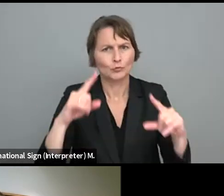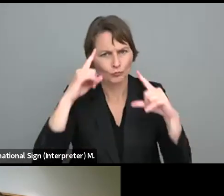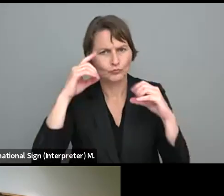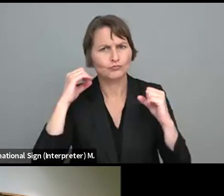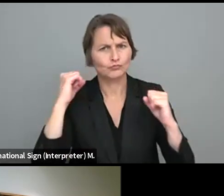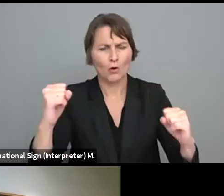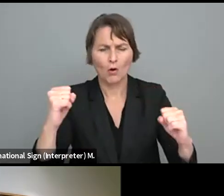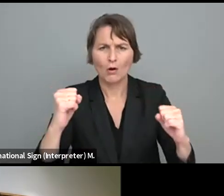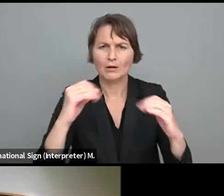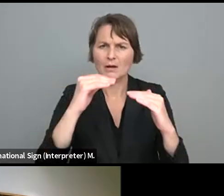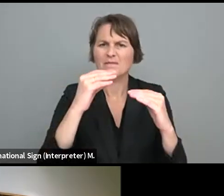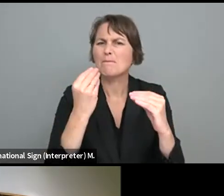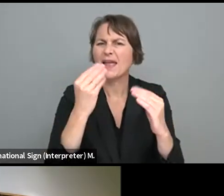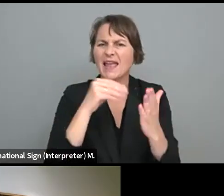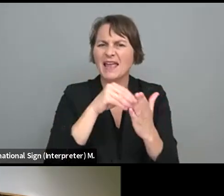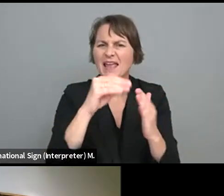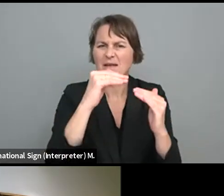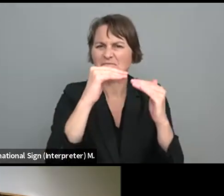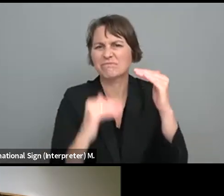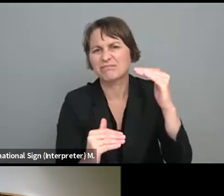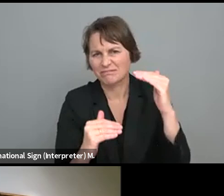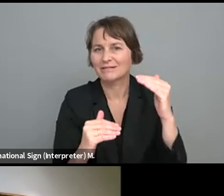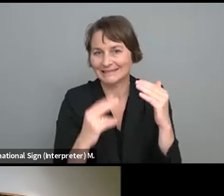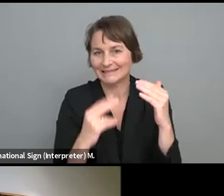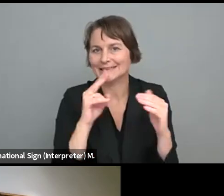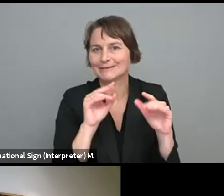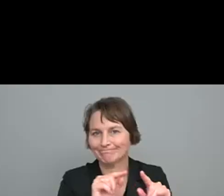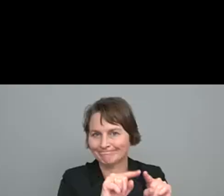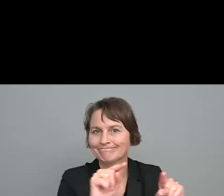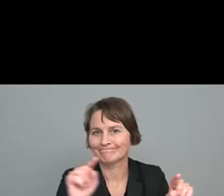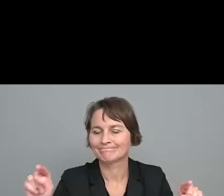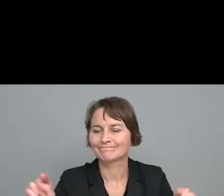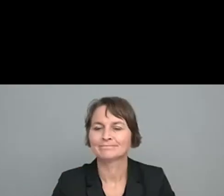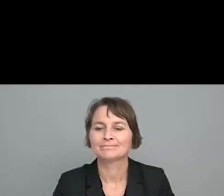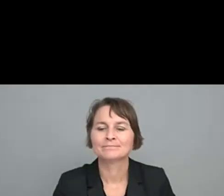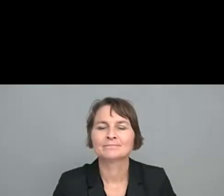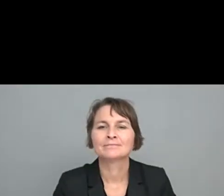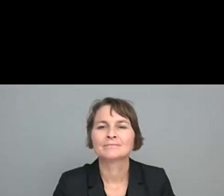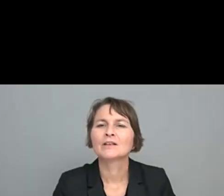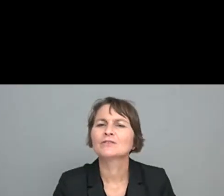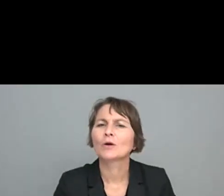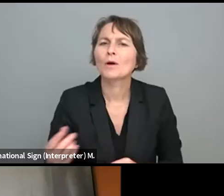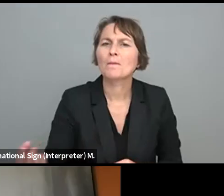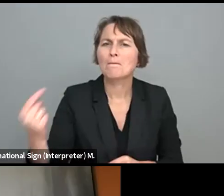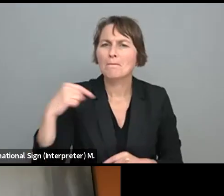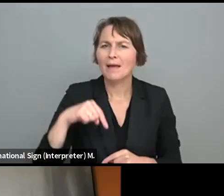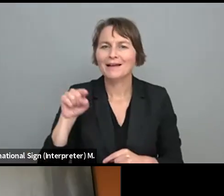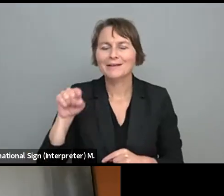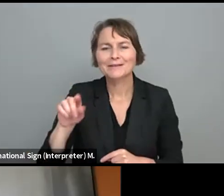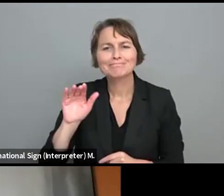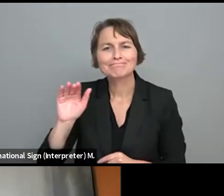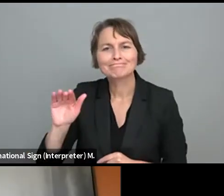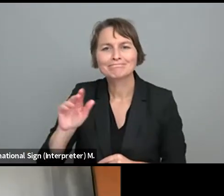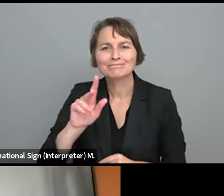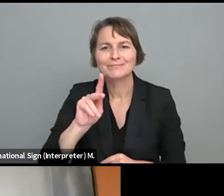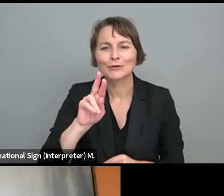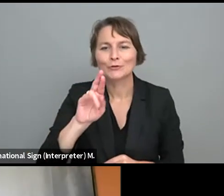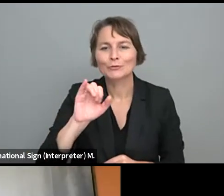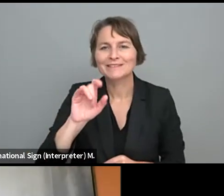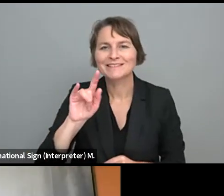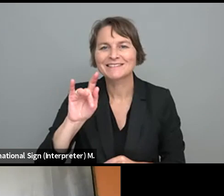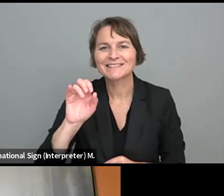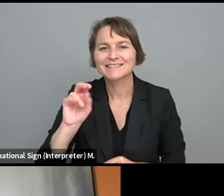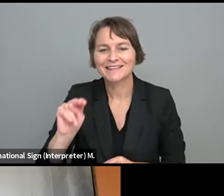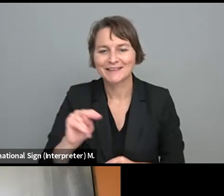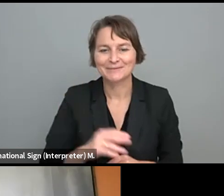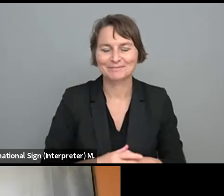Thorstein, thank you very much. I want to go back to Kristin in this conversation. Kristin, let's have your camera back on.